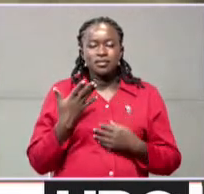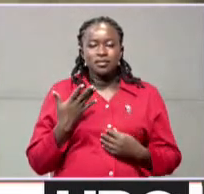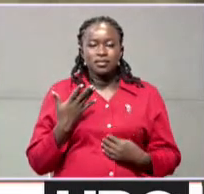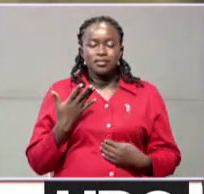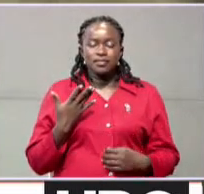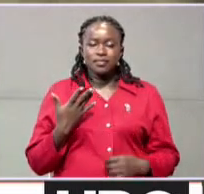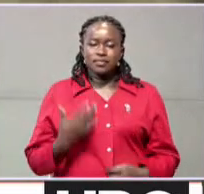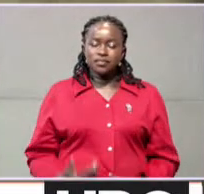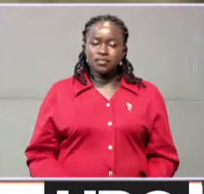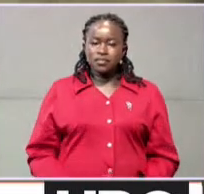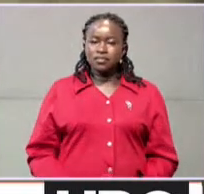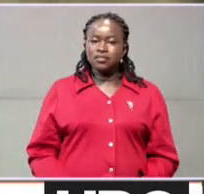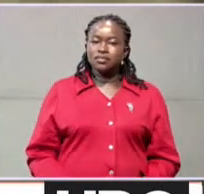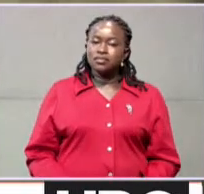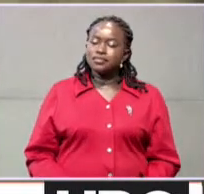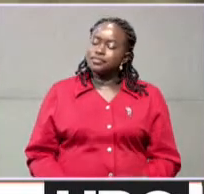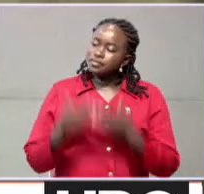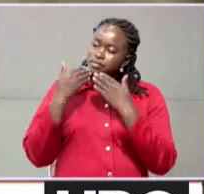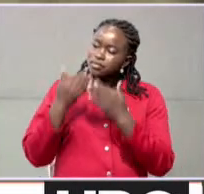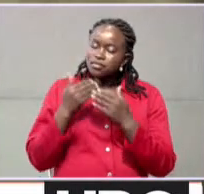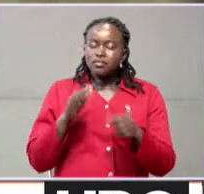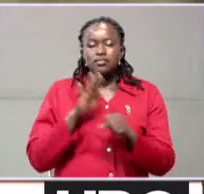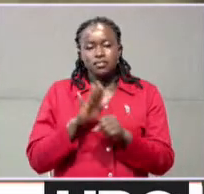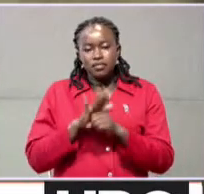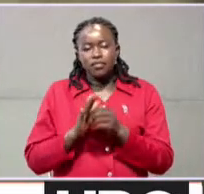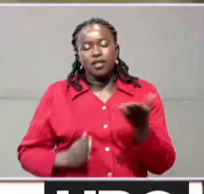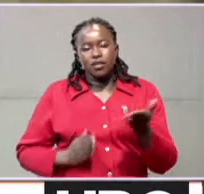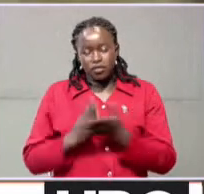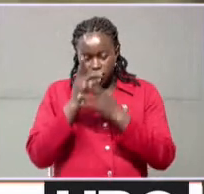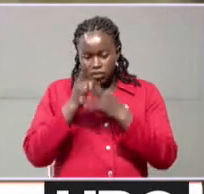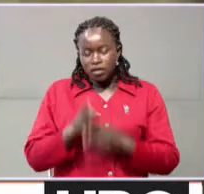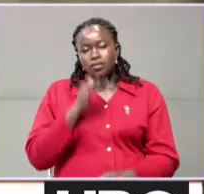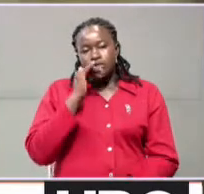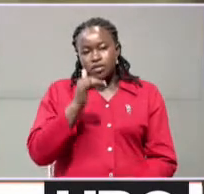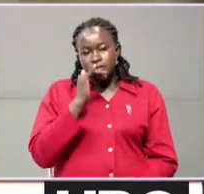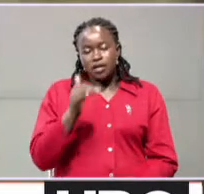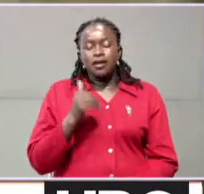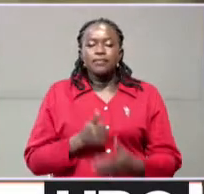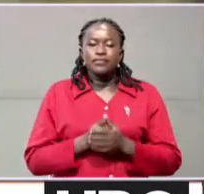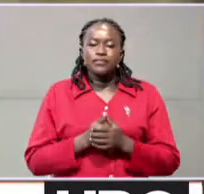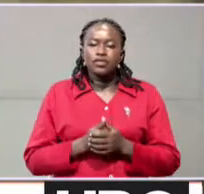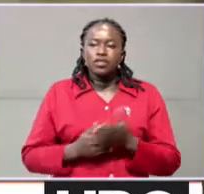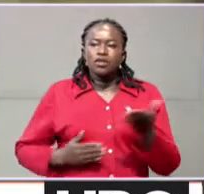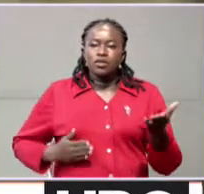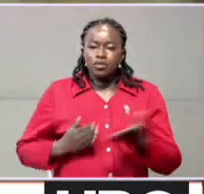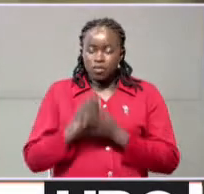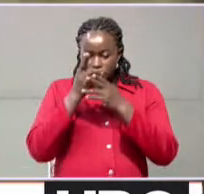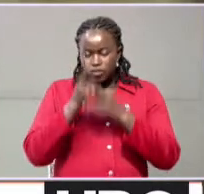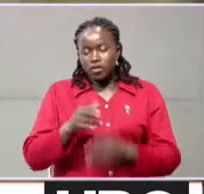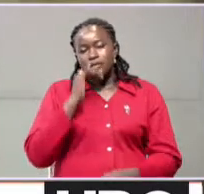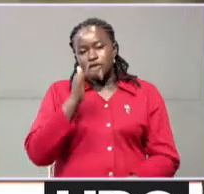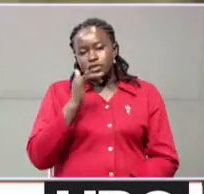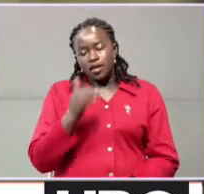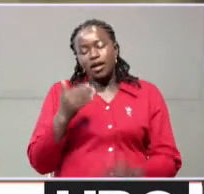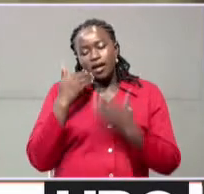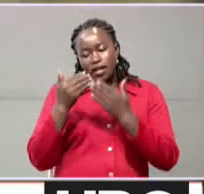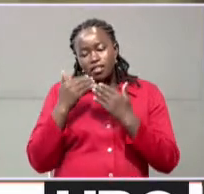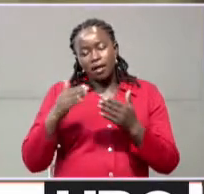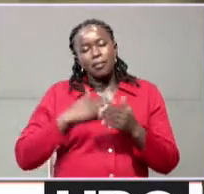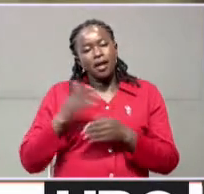yeah thank you very much right on both speaker right honorable speaker i thank my colleague